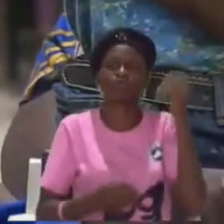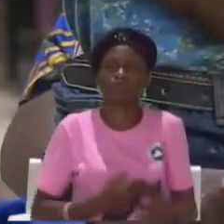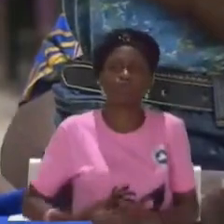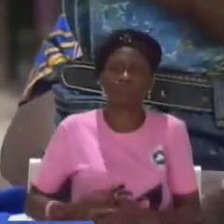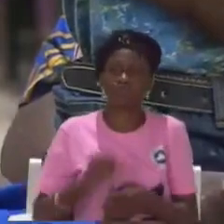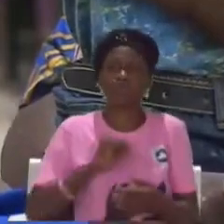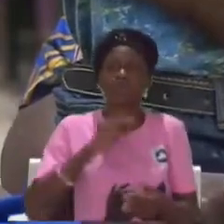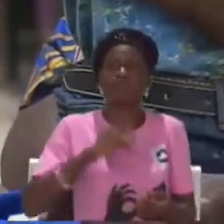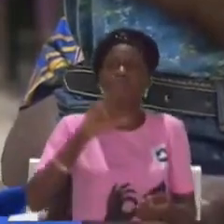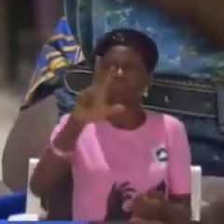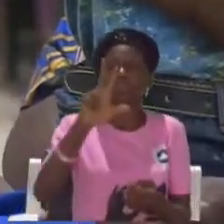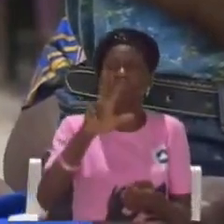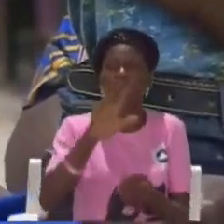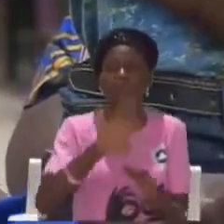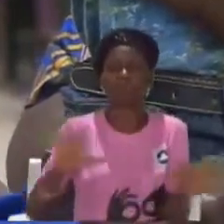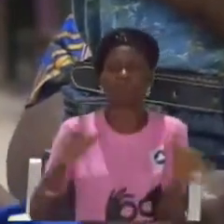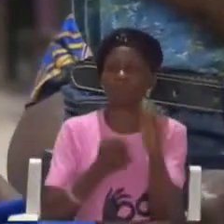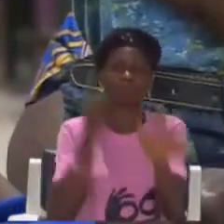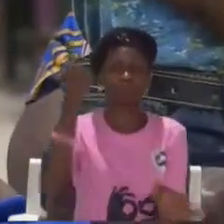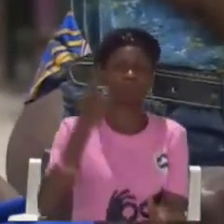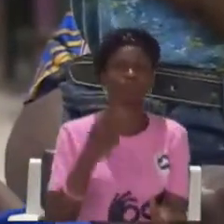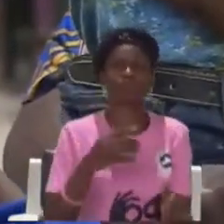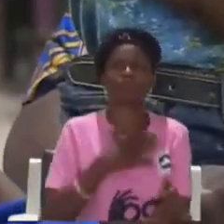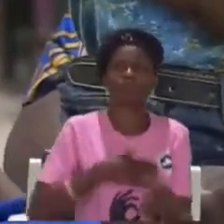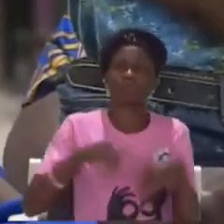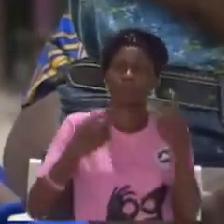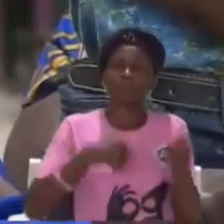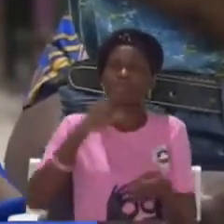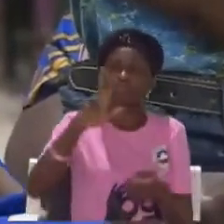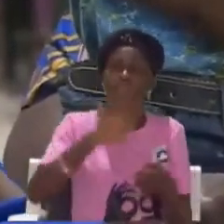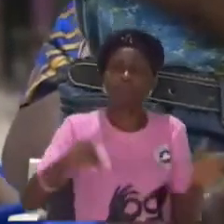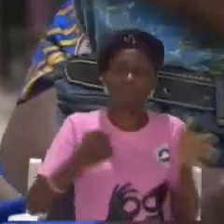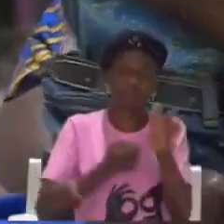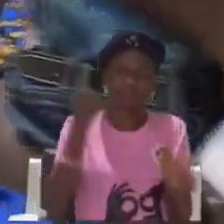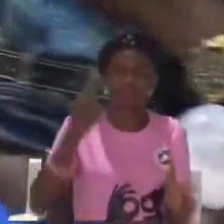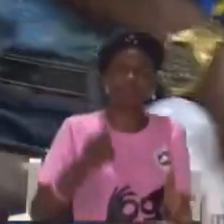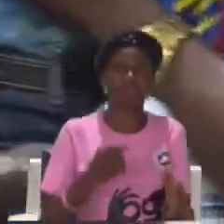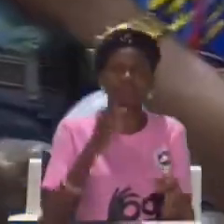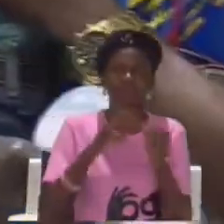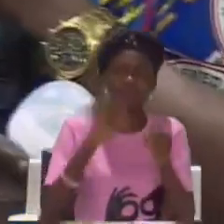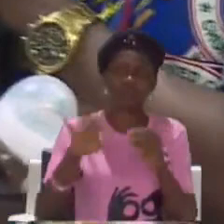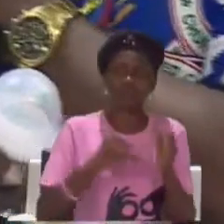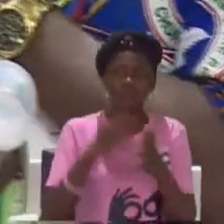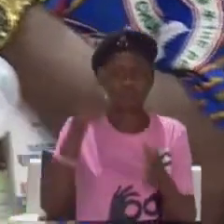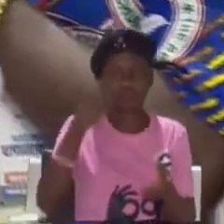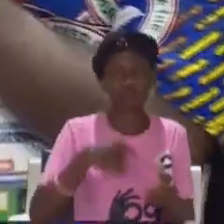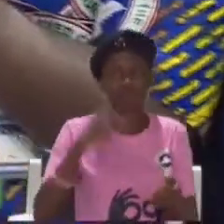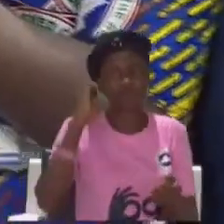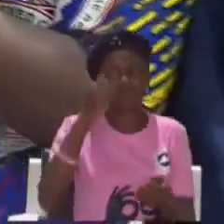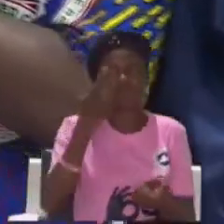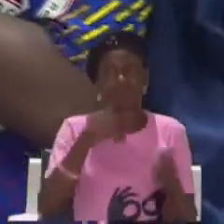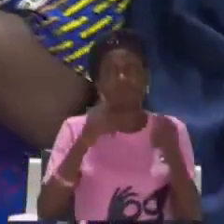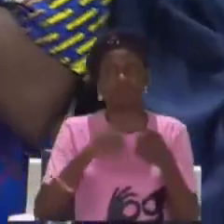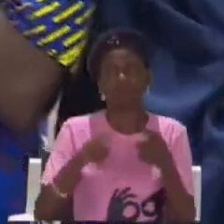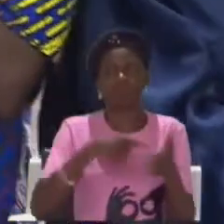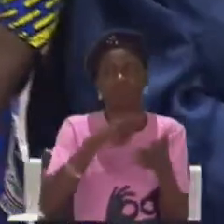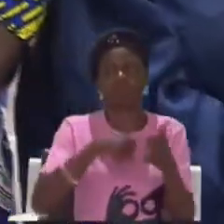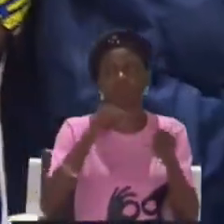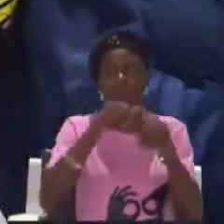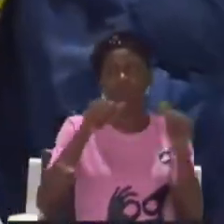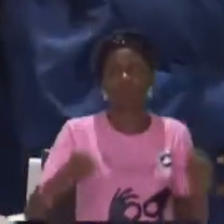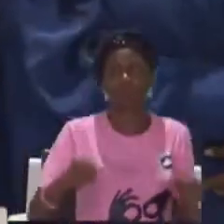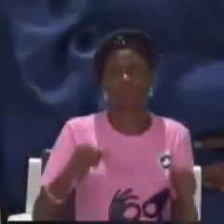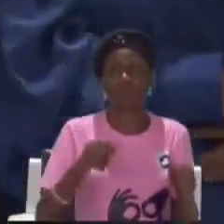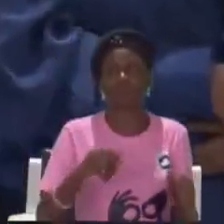want triplets. Please give me triplets. If you can do it for me, I'll come to this altar